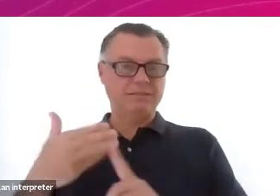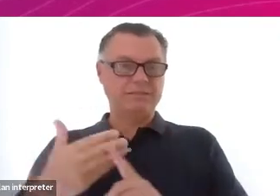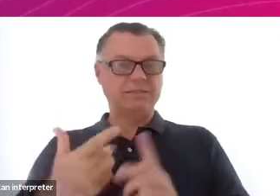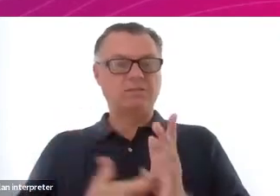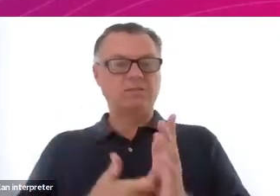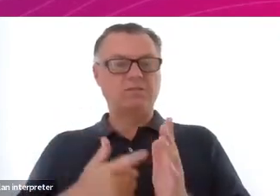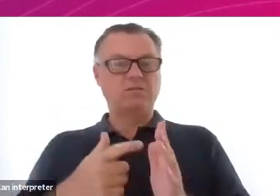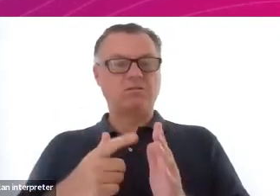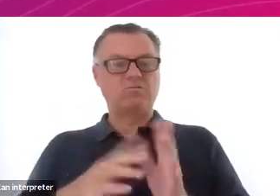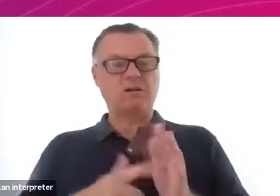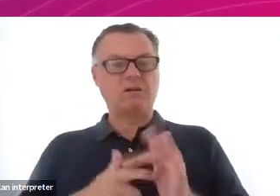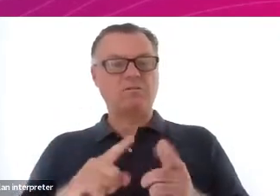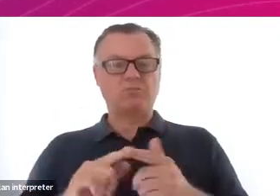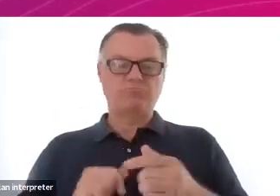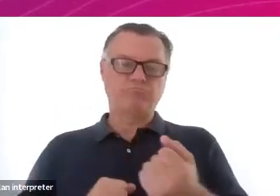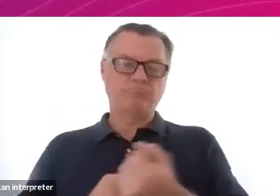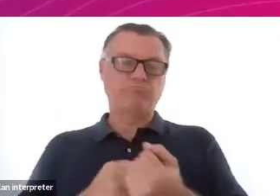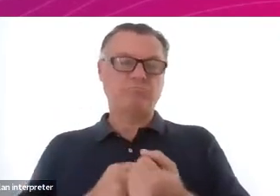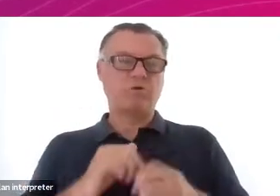backed more than 200 startups,